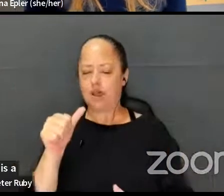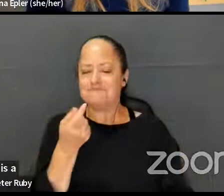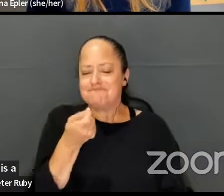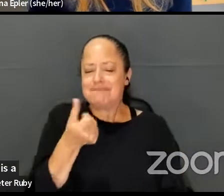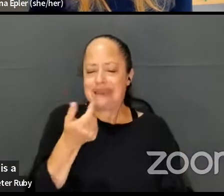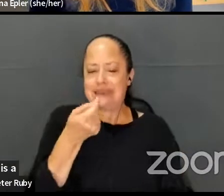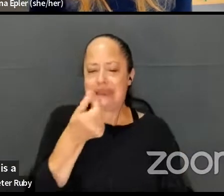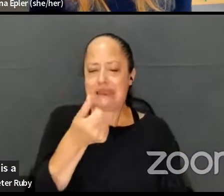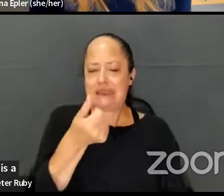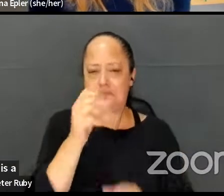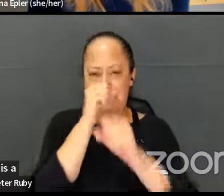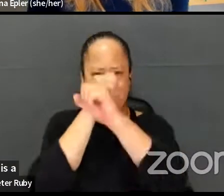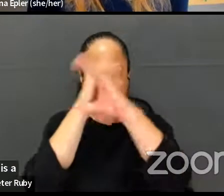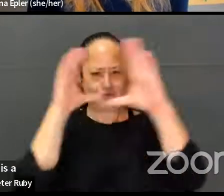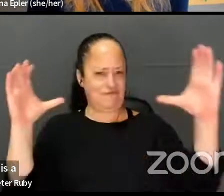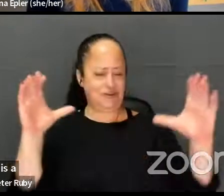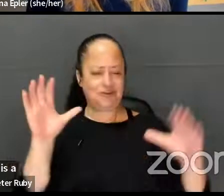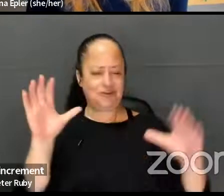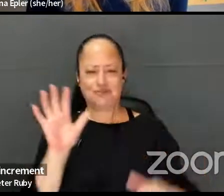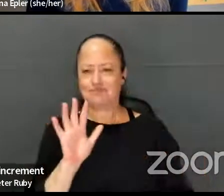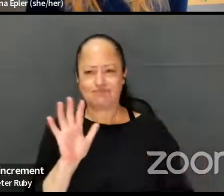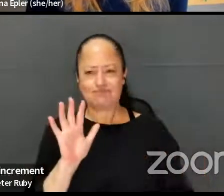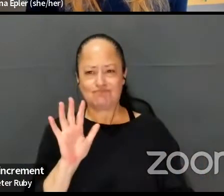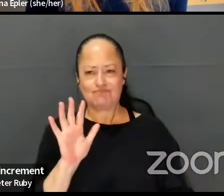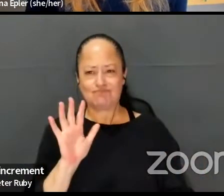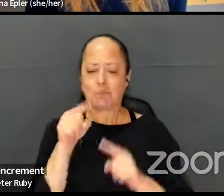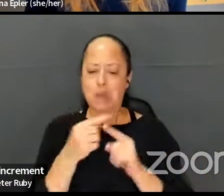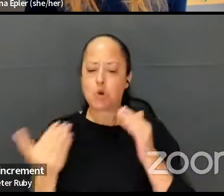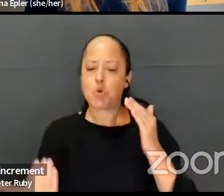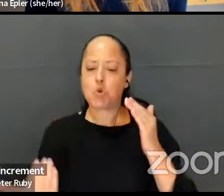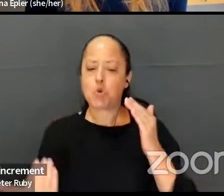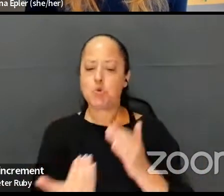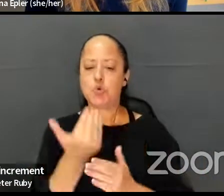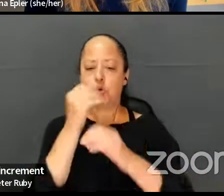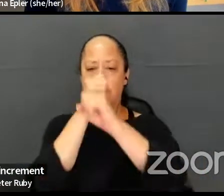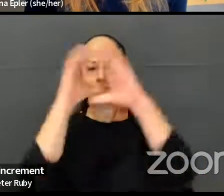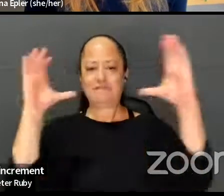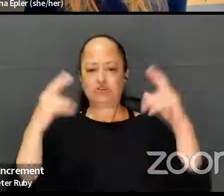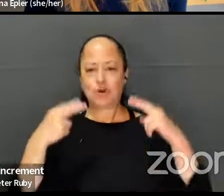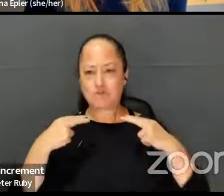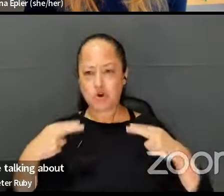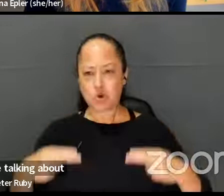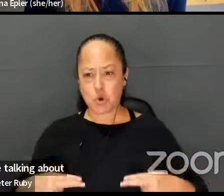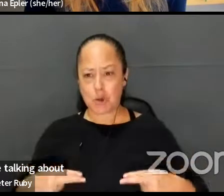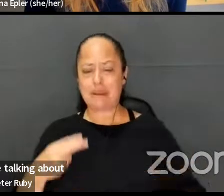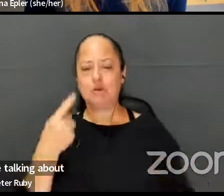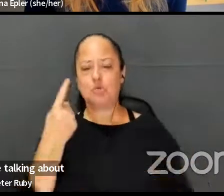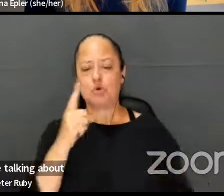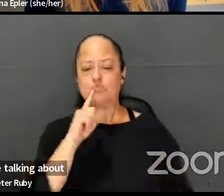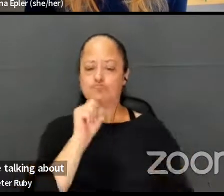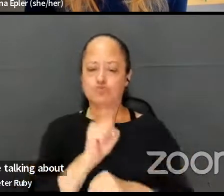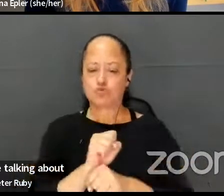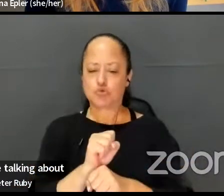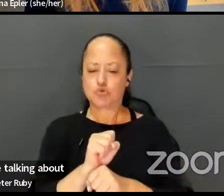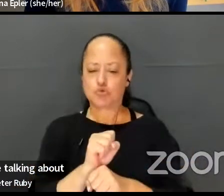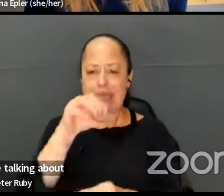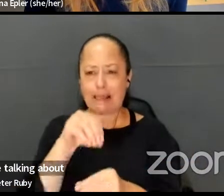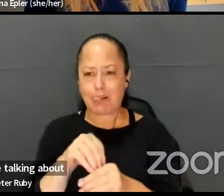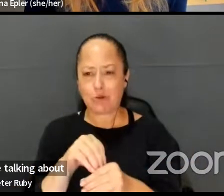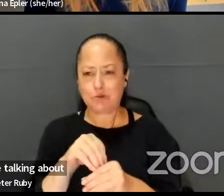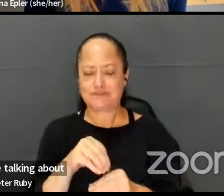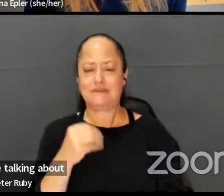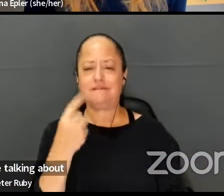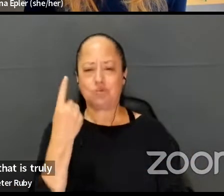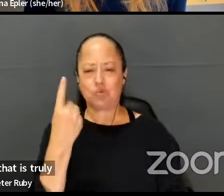that we're talking about. We're talking about a new vision for humanity, one that is truly inclusive, and one